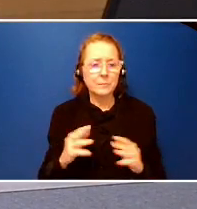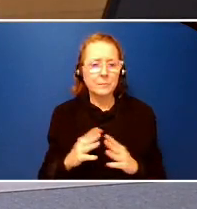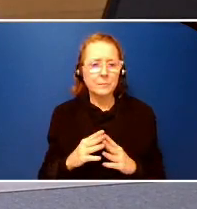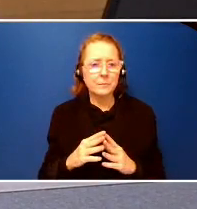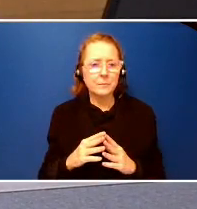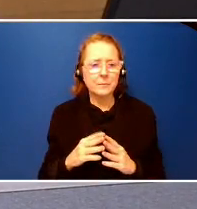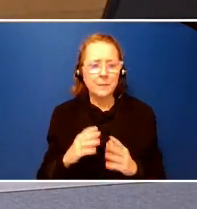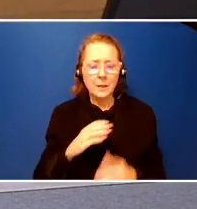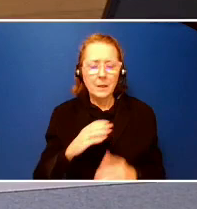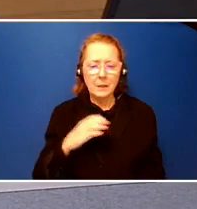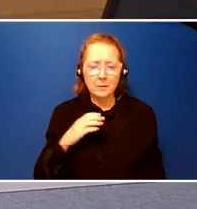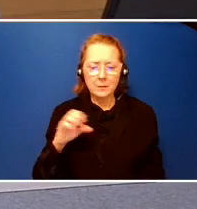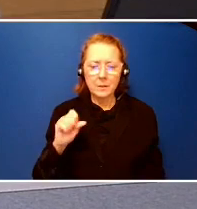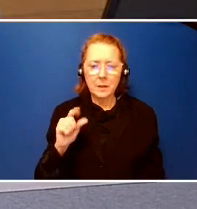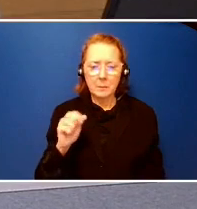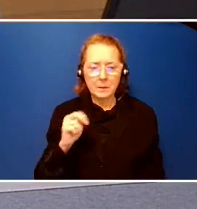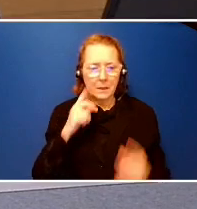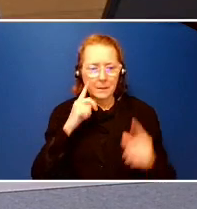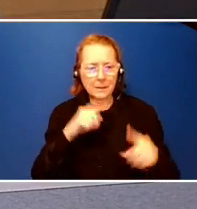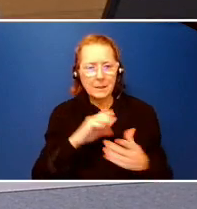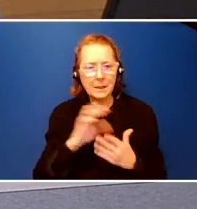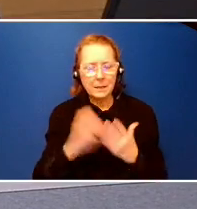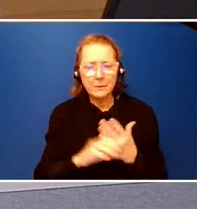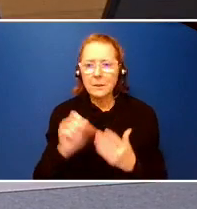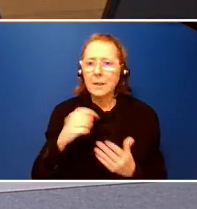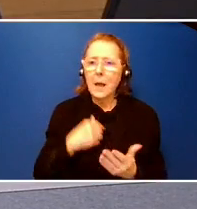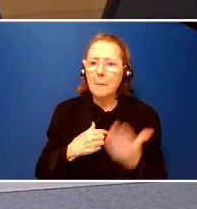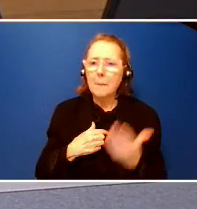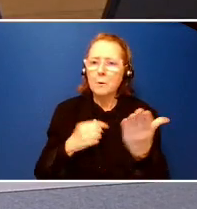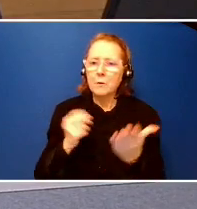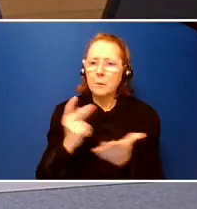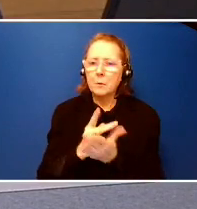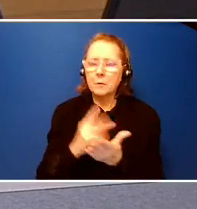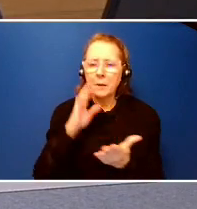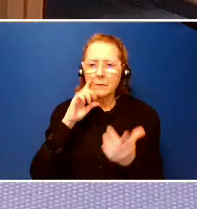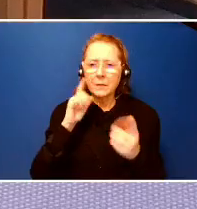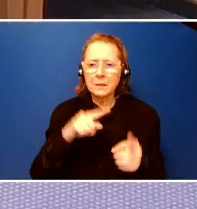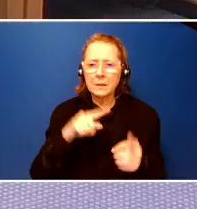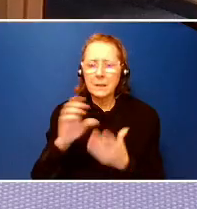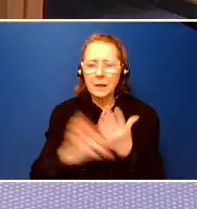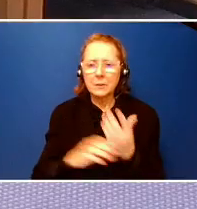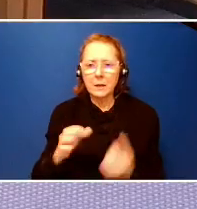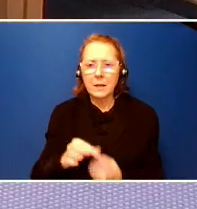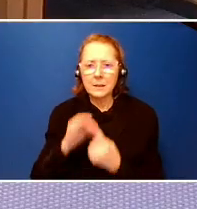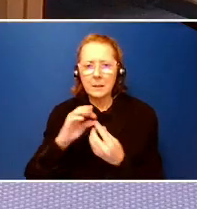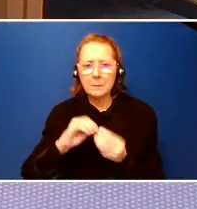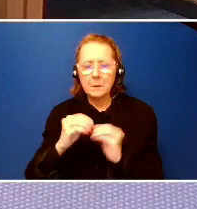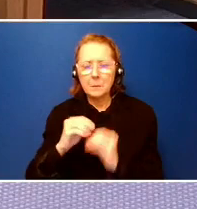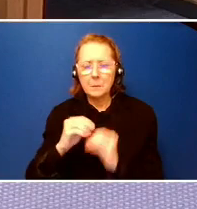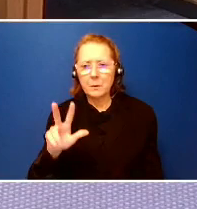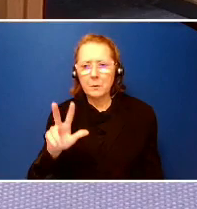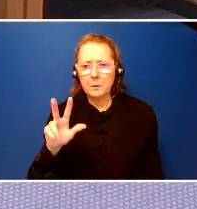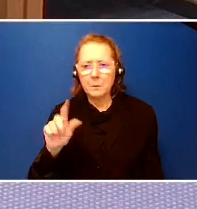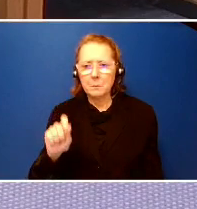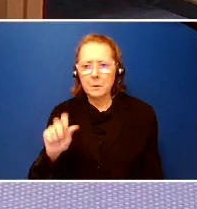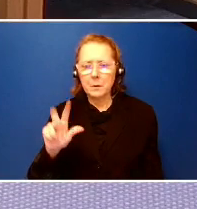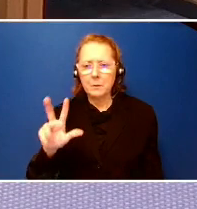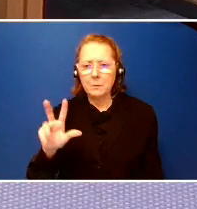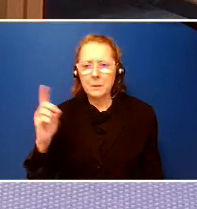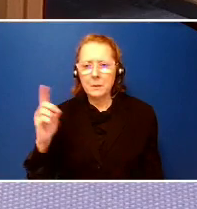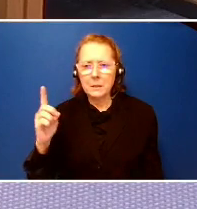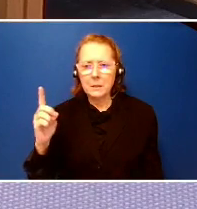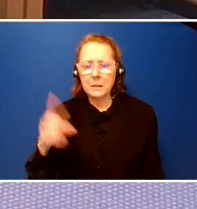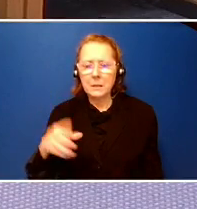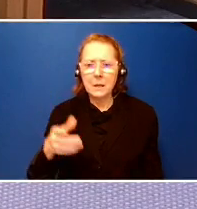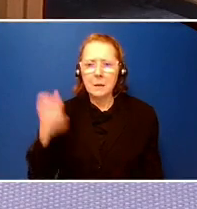Councillor Stapleton, the consent calendar. Yes, I move approval of the consent calendar with the exception of items 3.3D, pulled by Councillor Phillips,